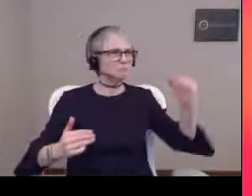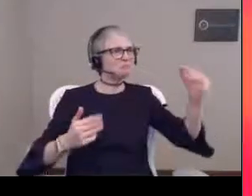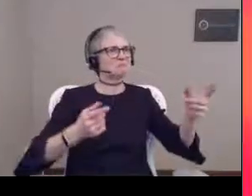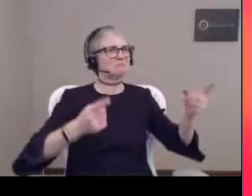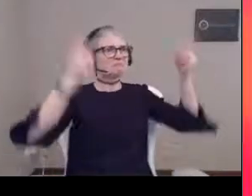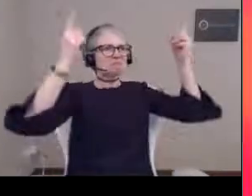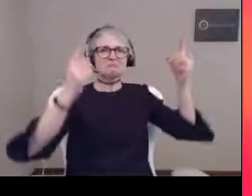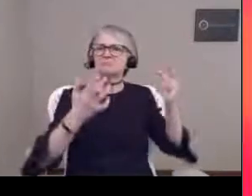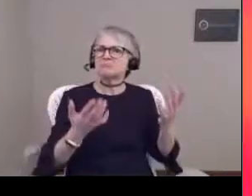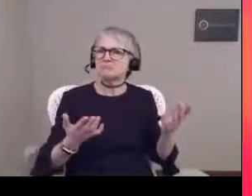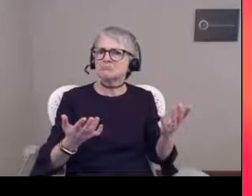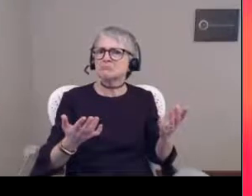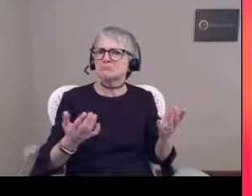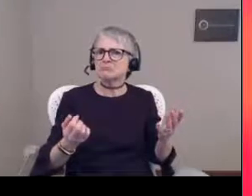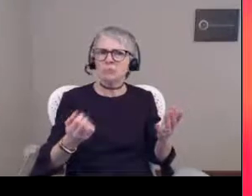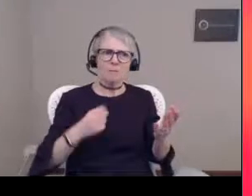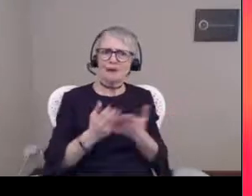people see it and